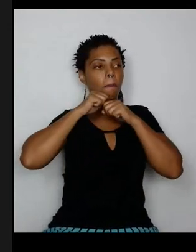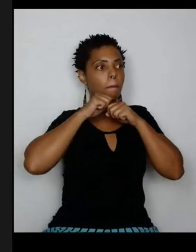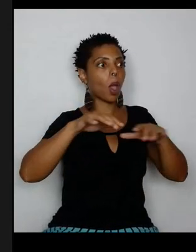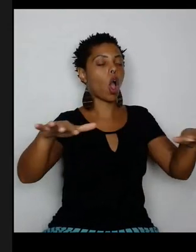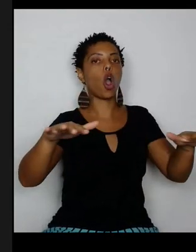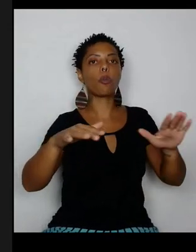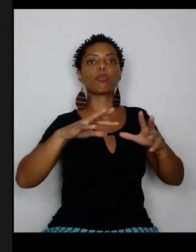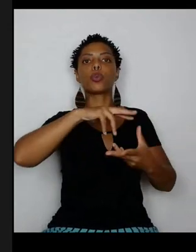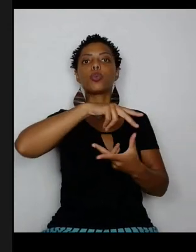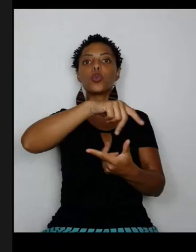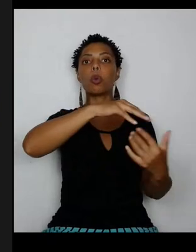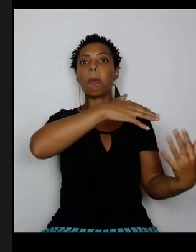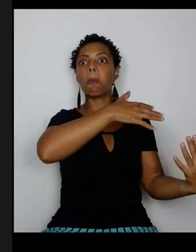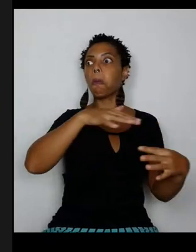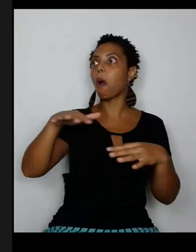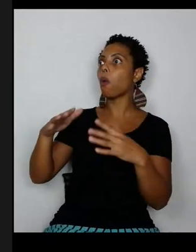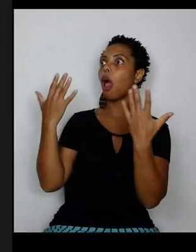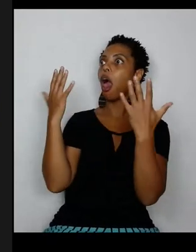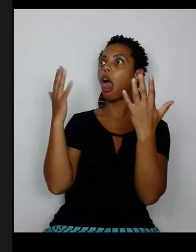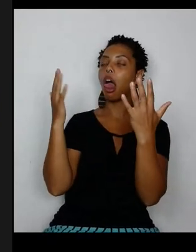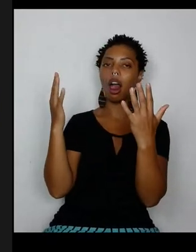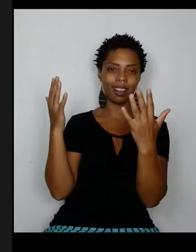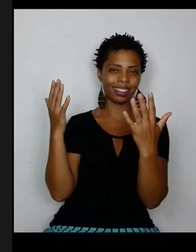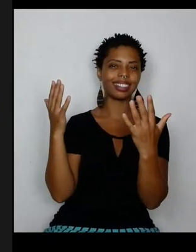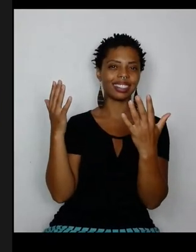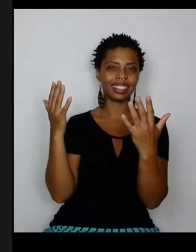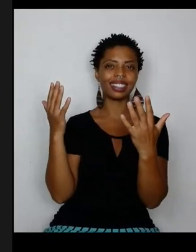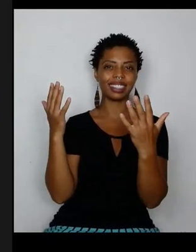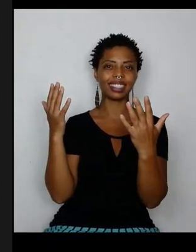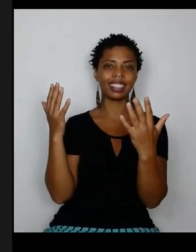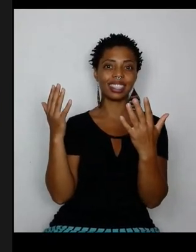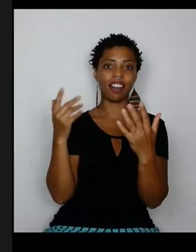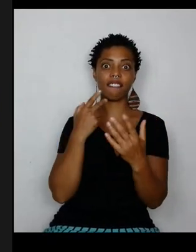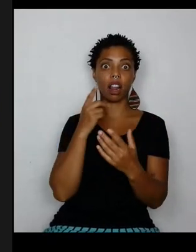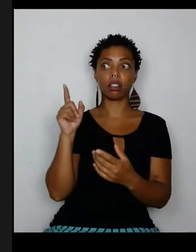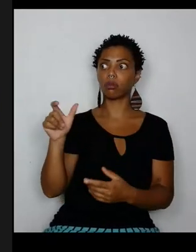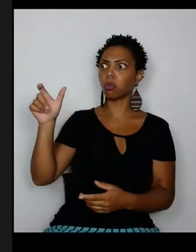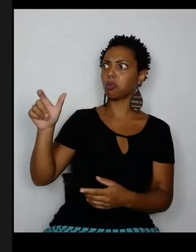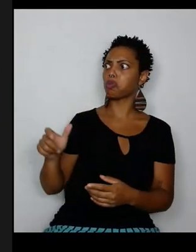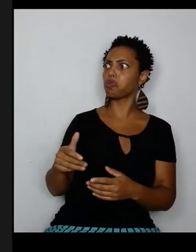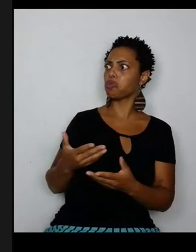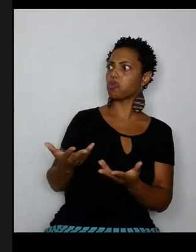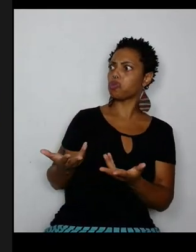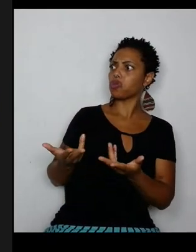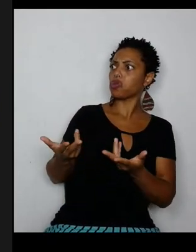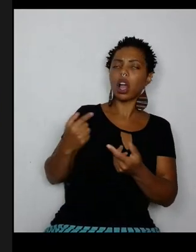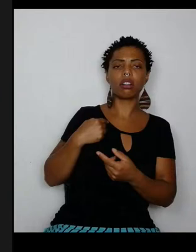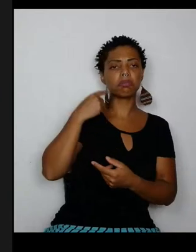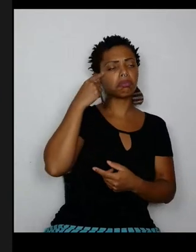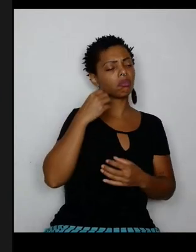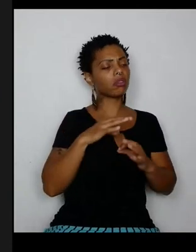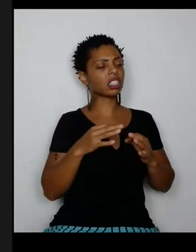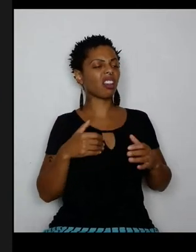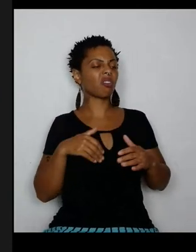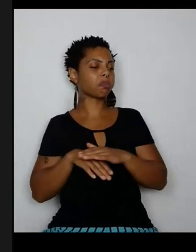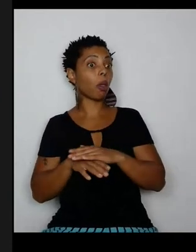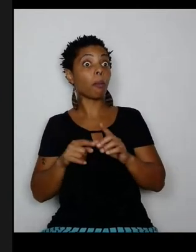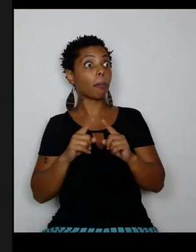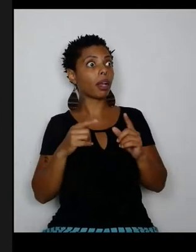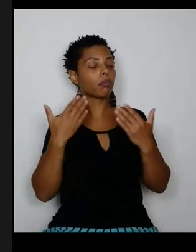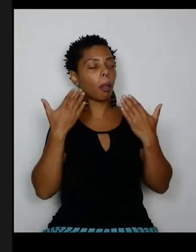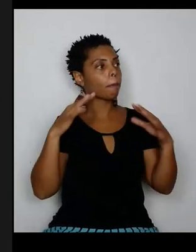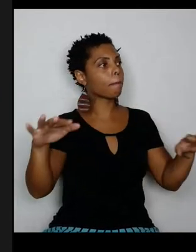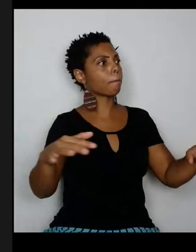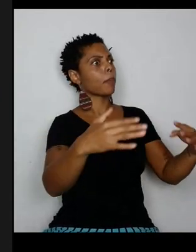this is something that is put out there in the world and that is now being celebrated as artwork from a consecrated